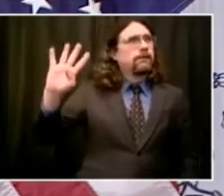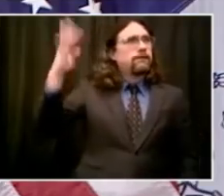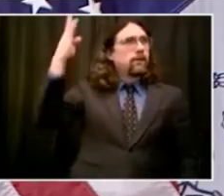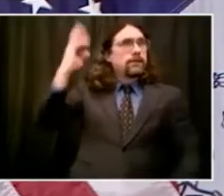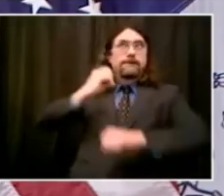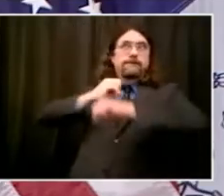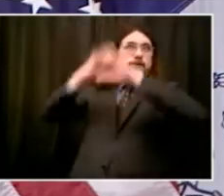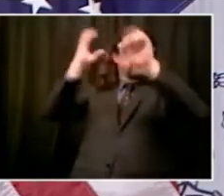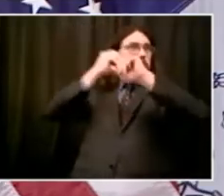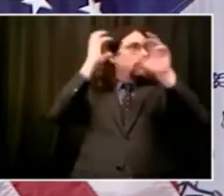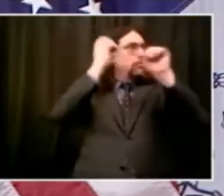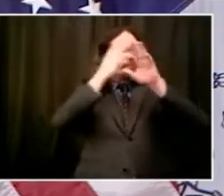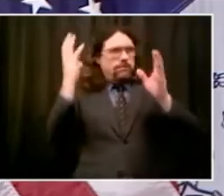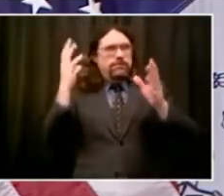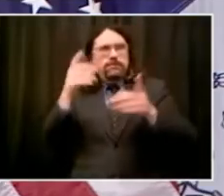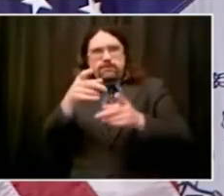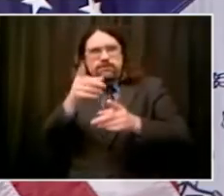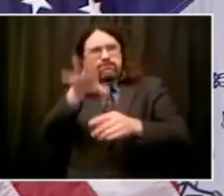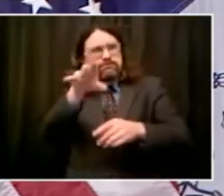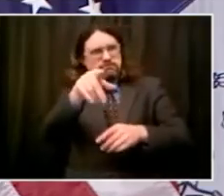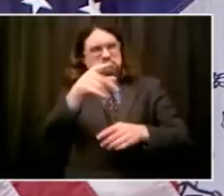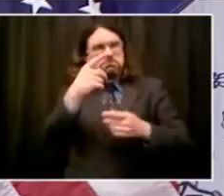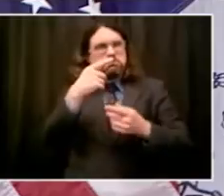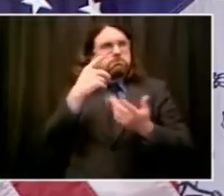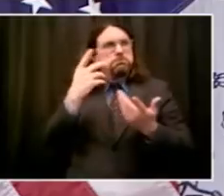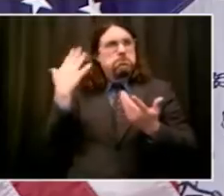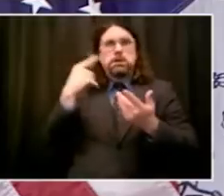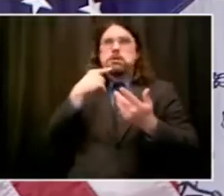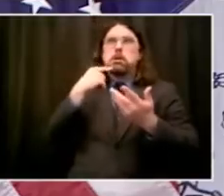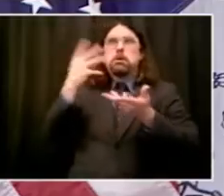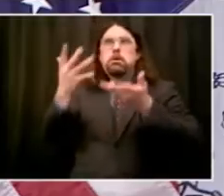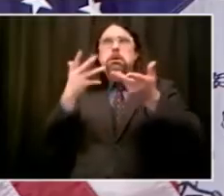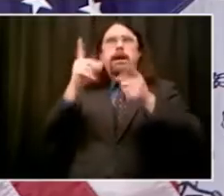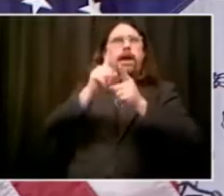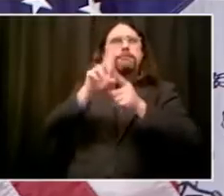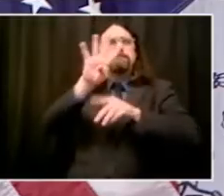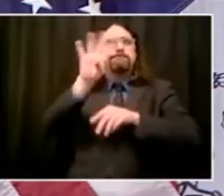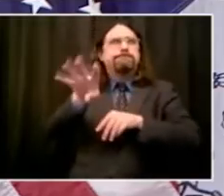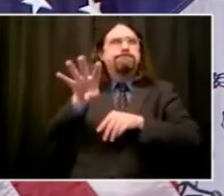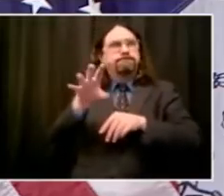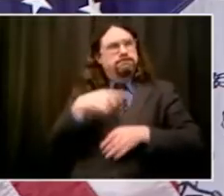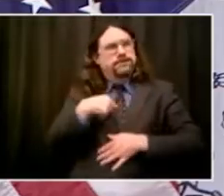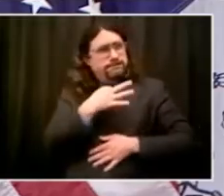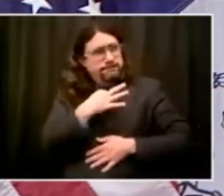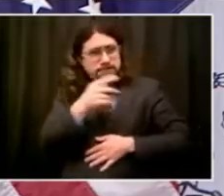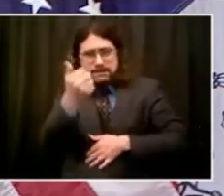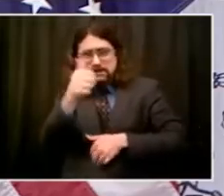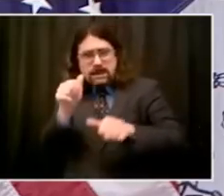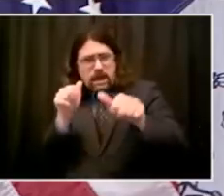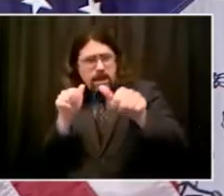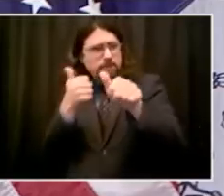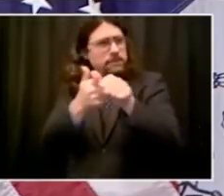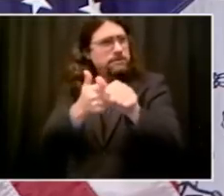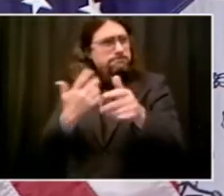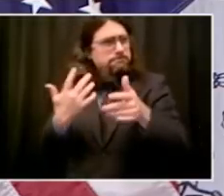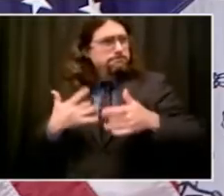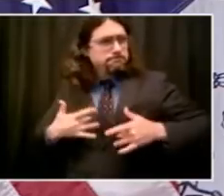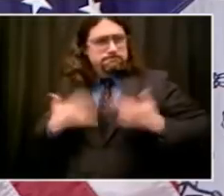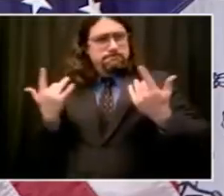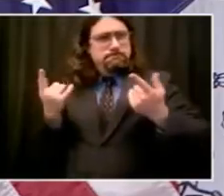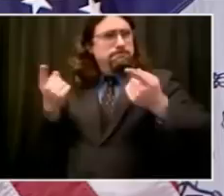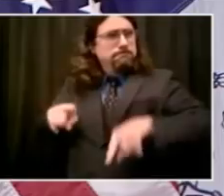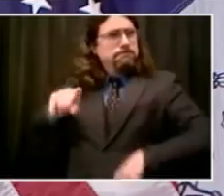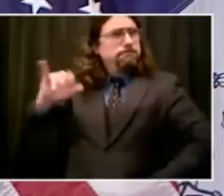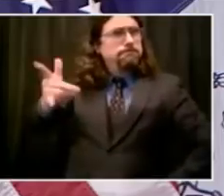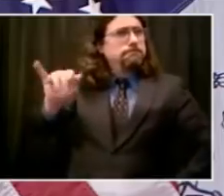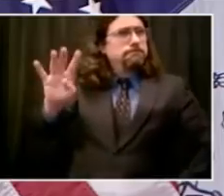details yet? And have you considered anything about the New York City Marathon? What was the last part, Mark? Oh, about the New York City